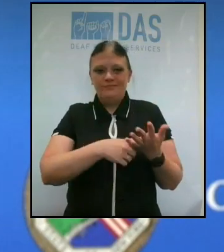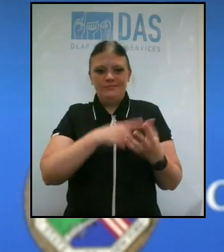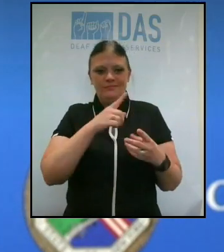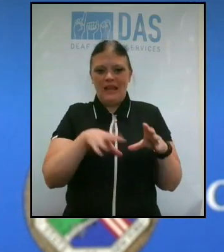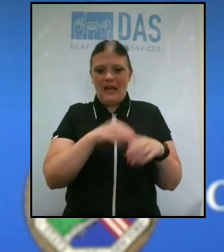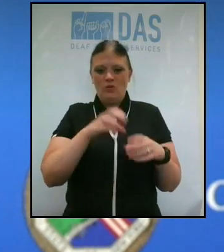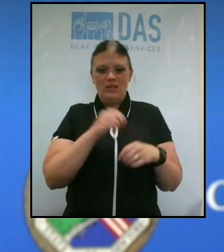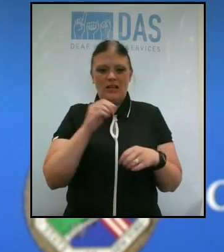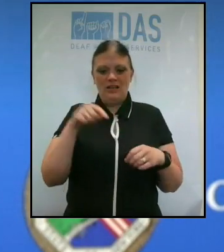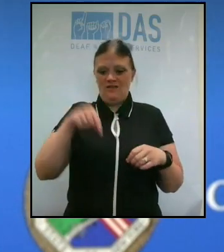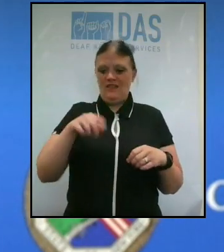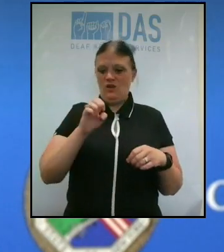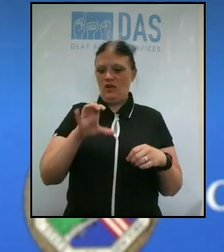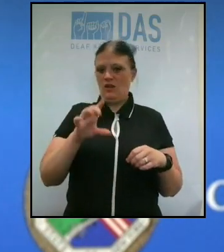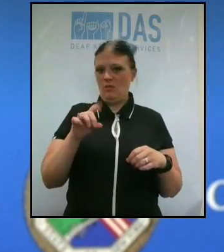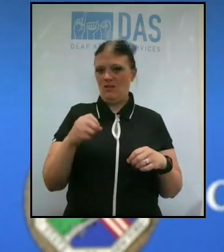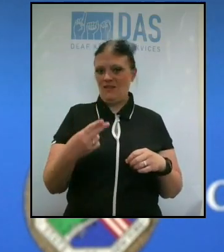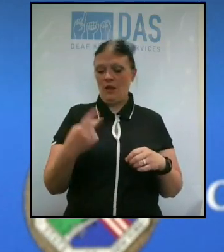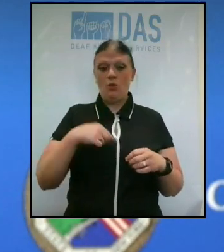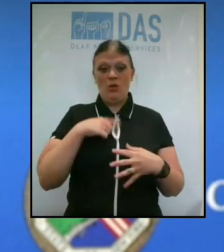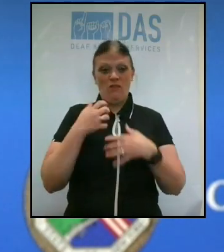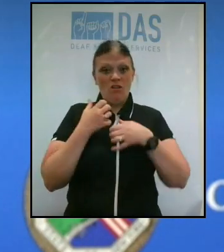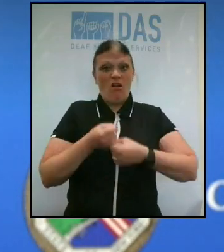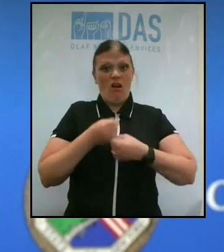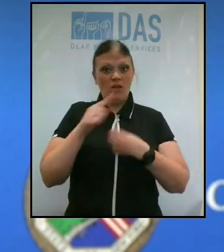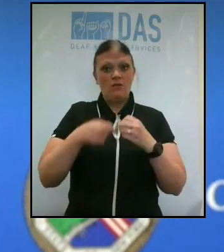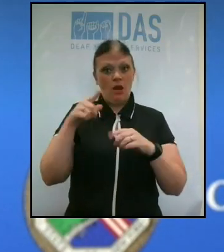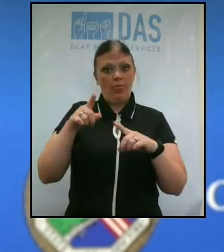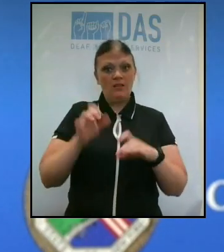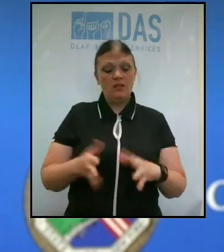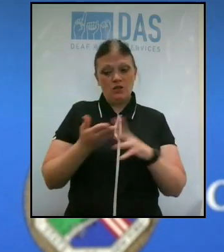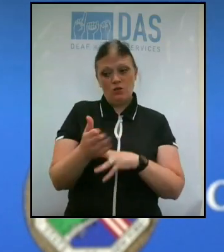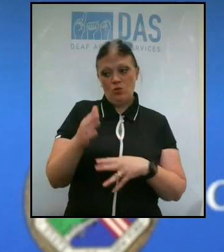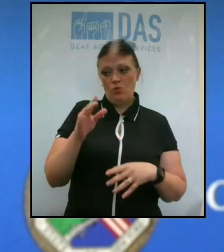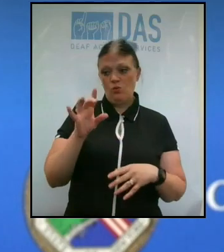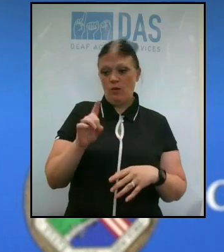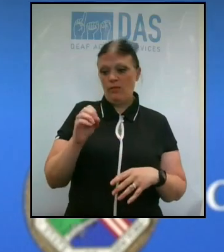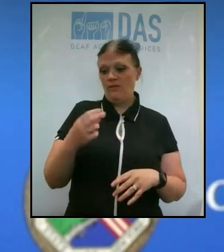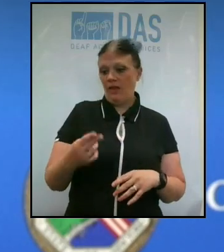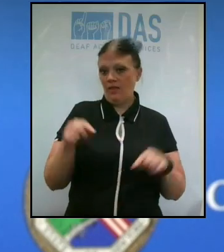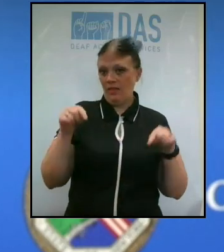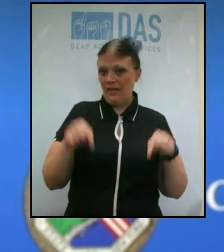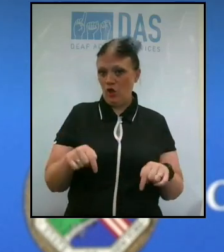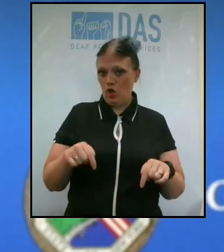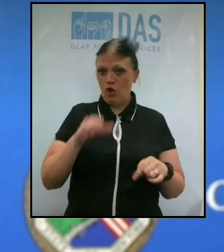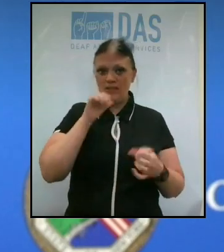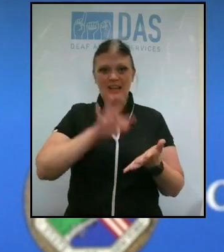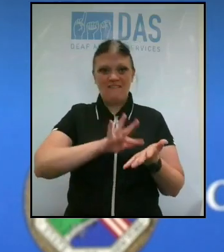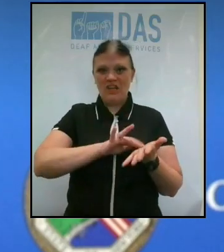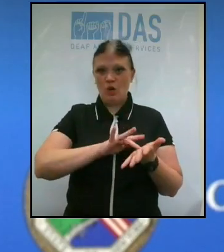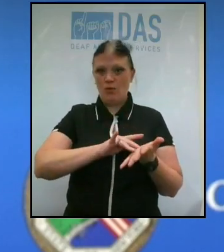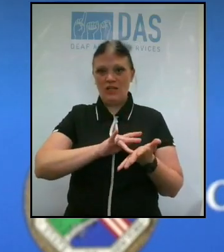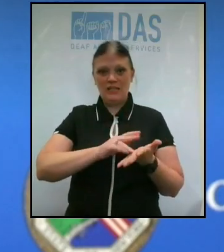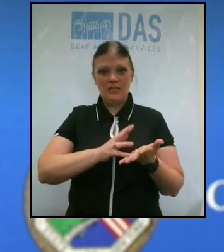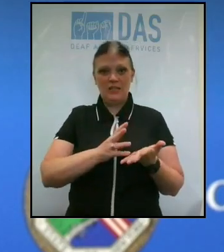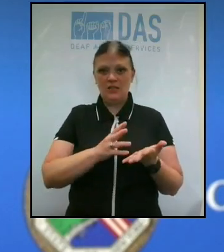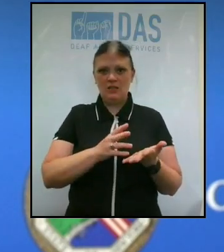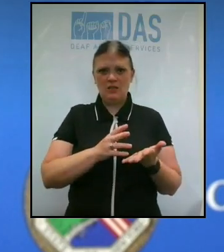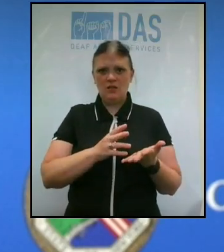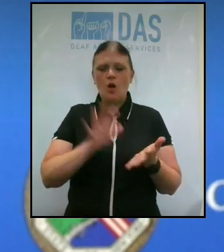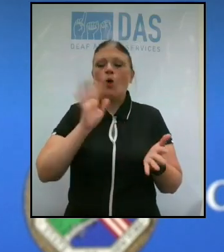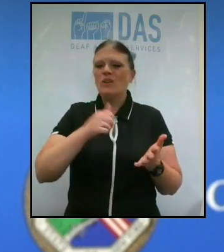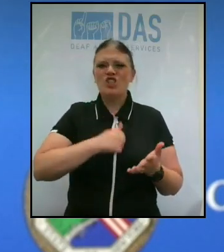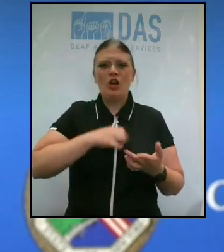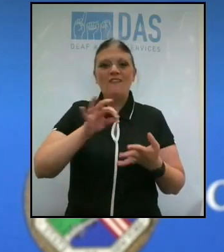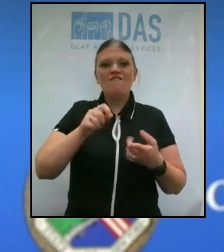We do feel confident about the test that's being administered through the Erie County Department of Health. It is not a fingerprint test. We know that those that are doing the